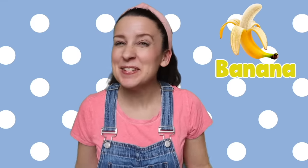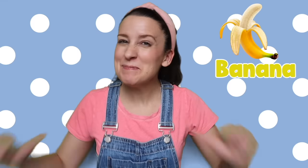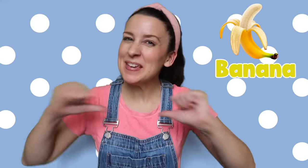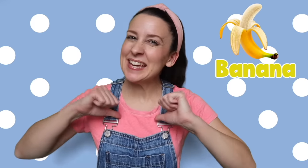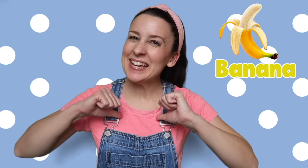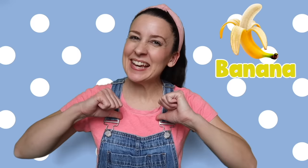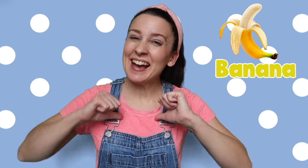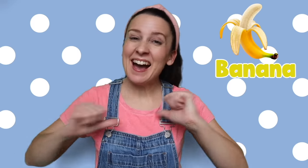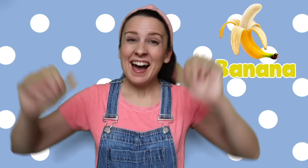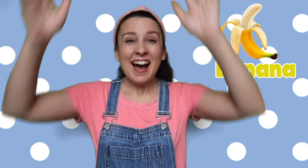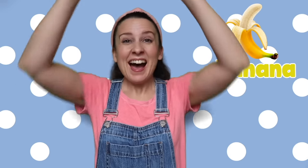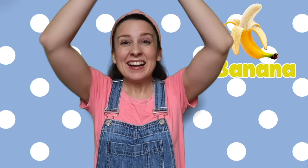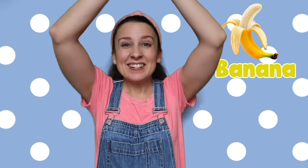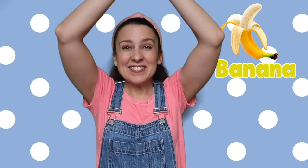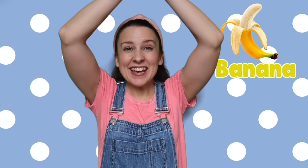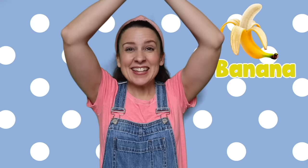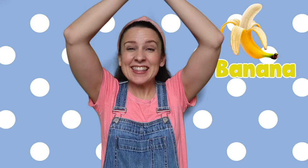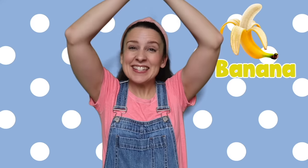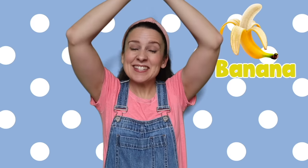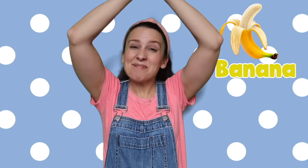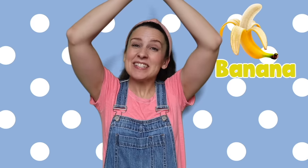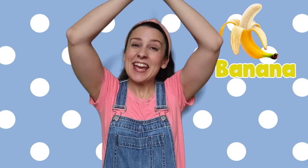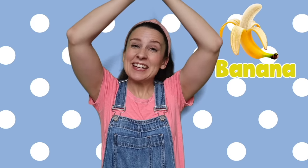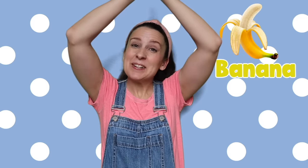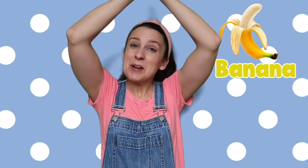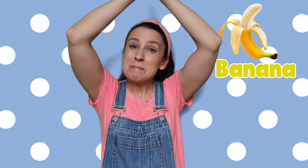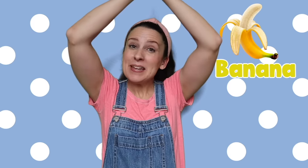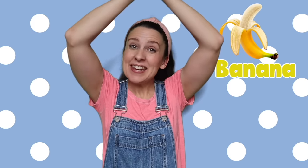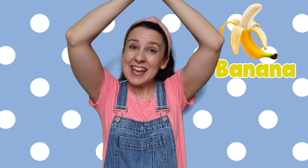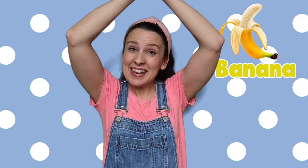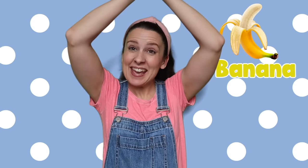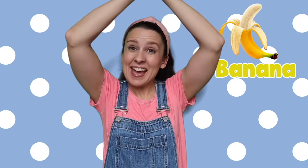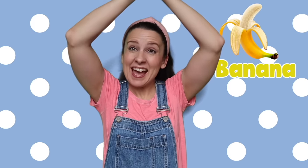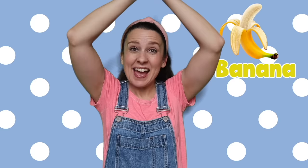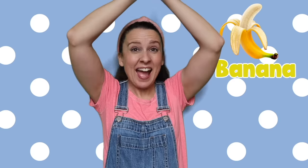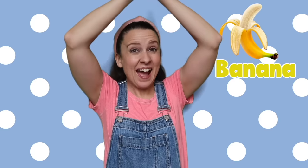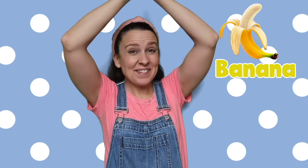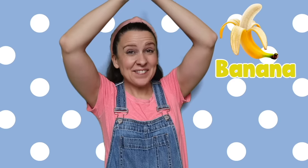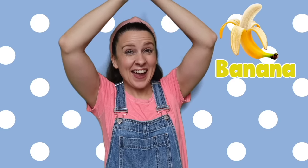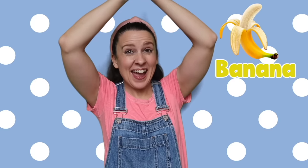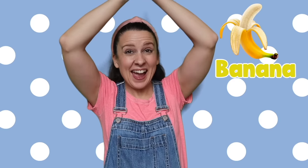banana with me? Go like this and pretend you're a banana.